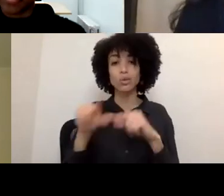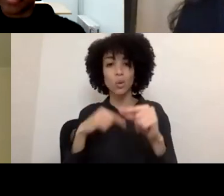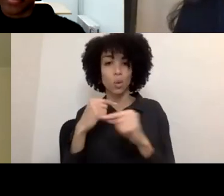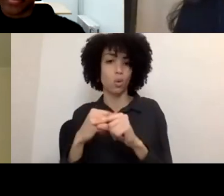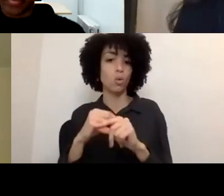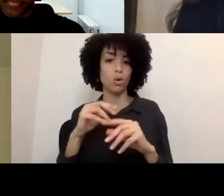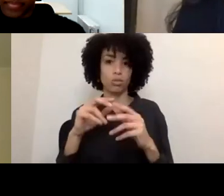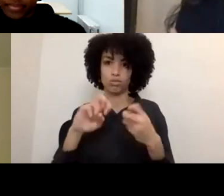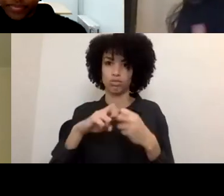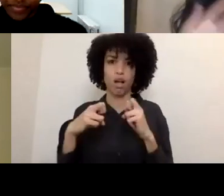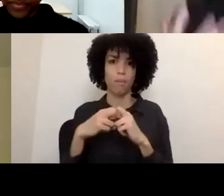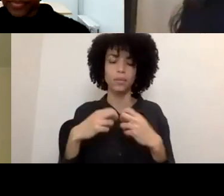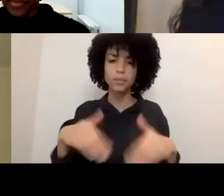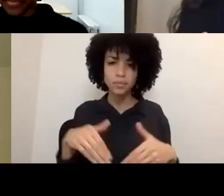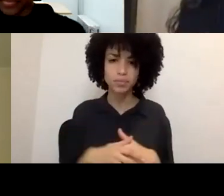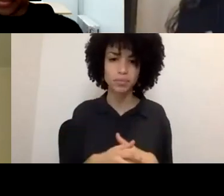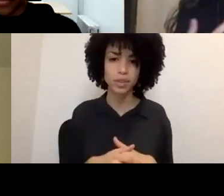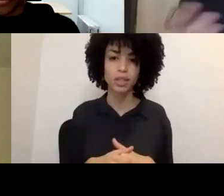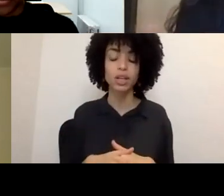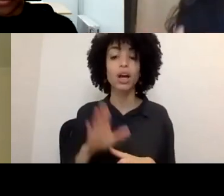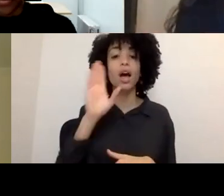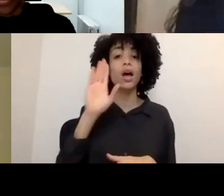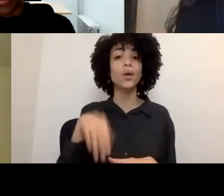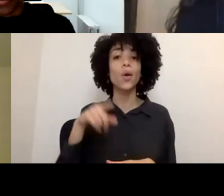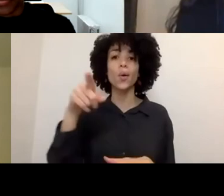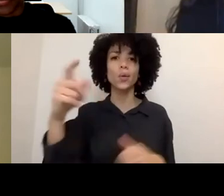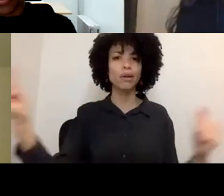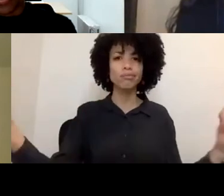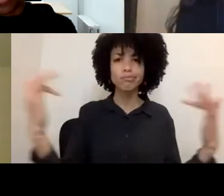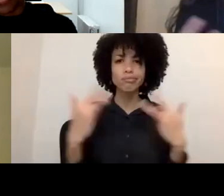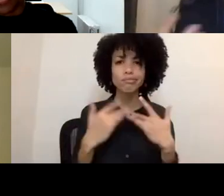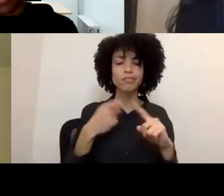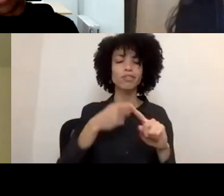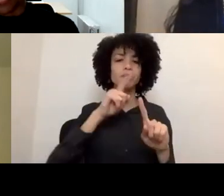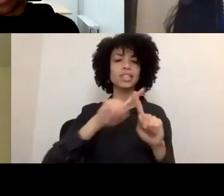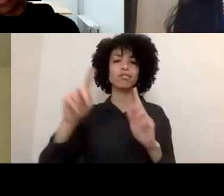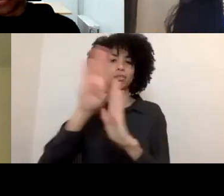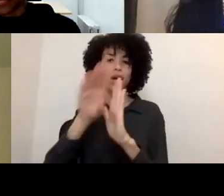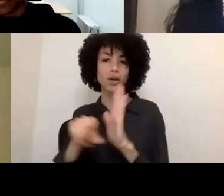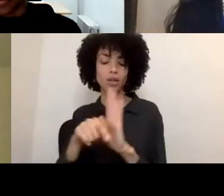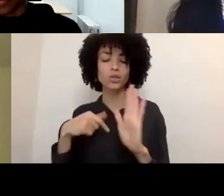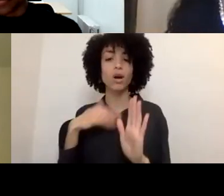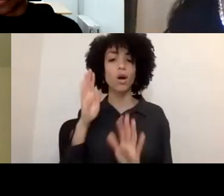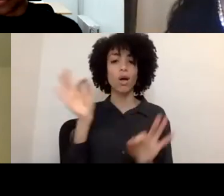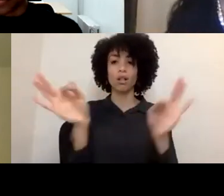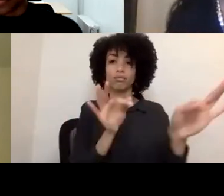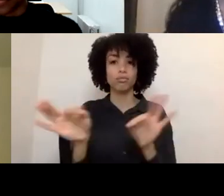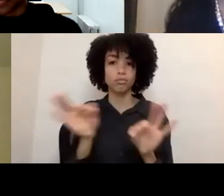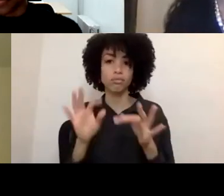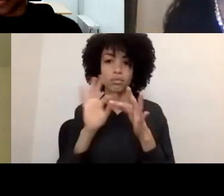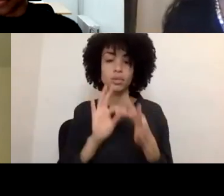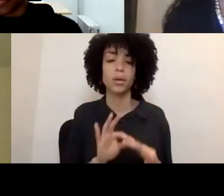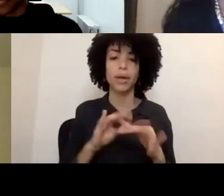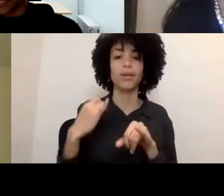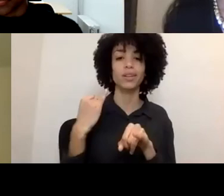So we know folks are coming to this conversation from so many different places. So I'll just give a little bit of historical context about institutionalized